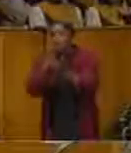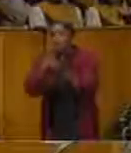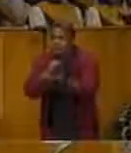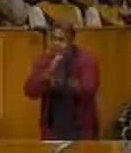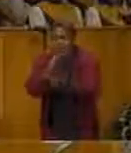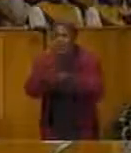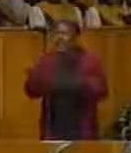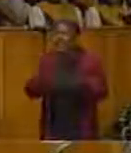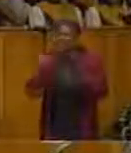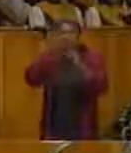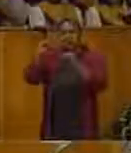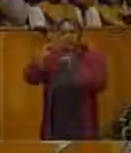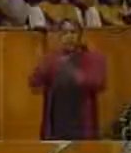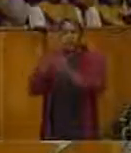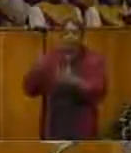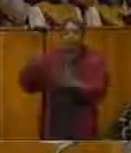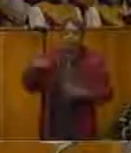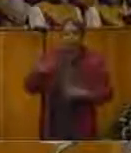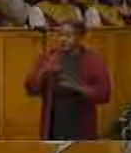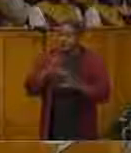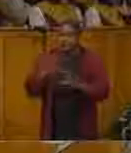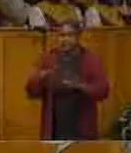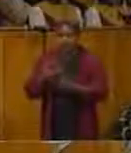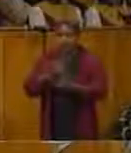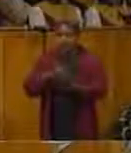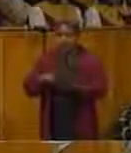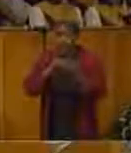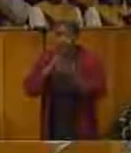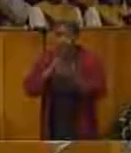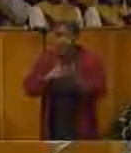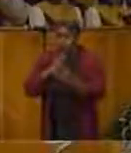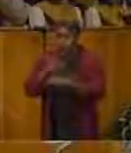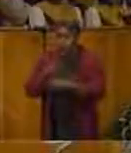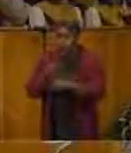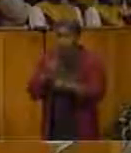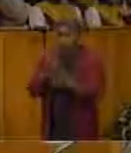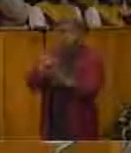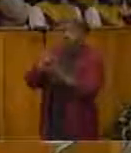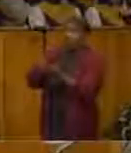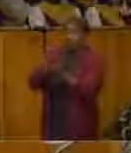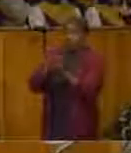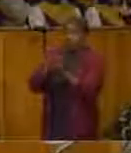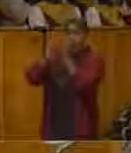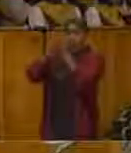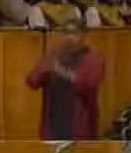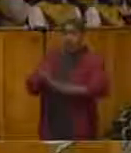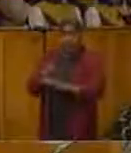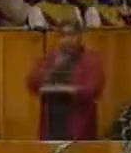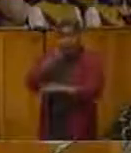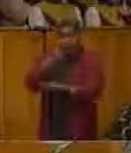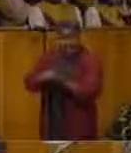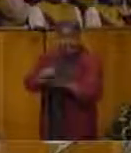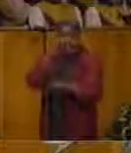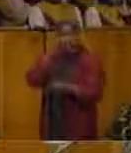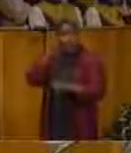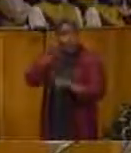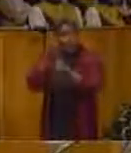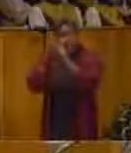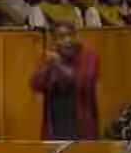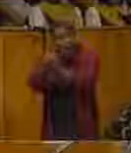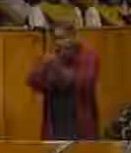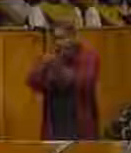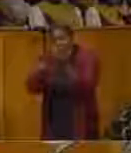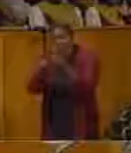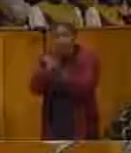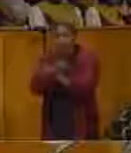am not here to teach you about retirement. That's what Financial Peace Ministry is all about. And if you need some help in getting